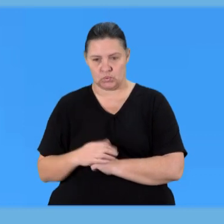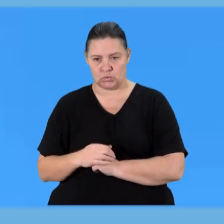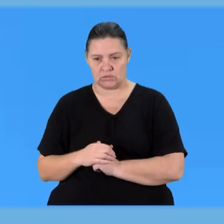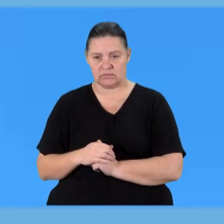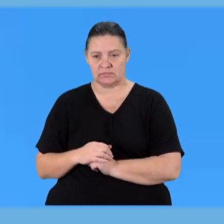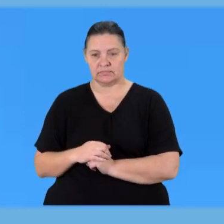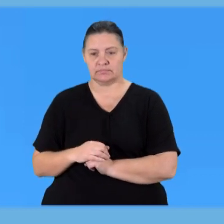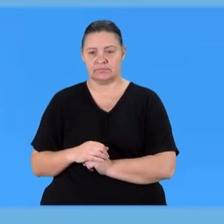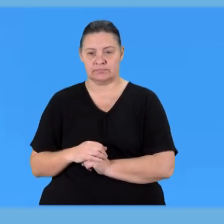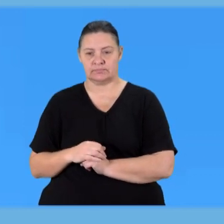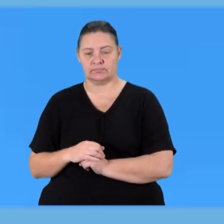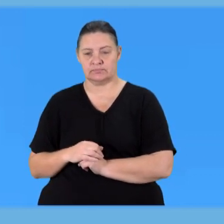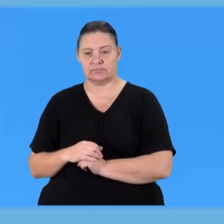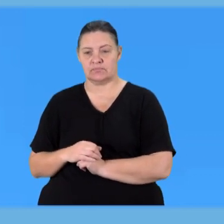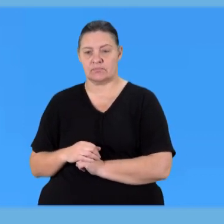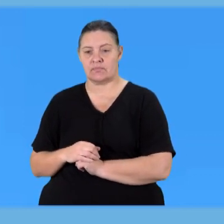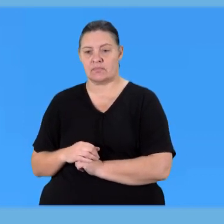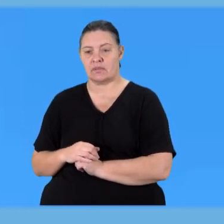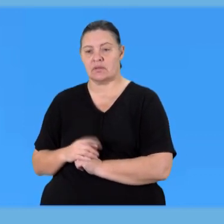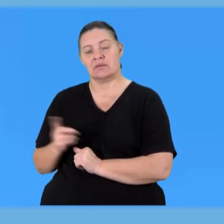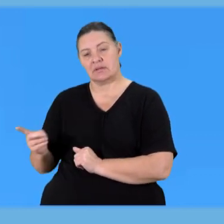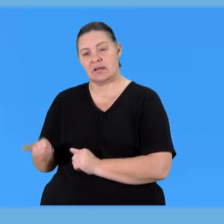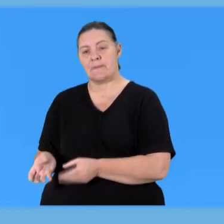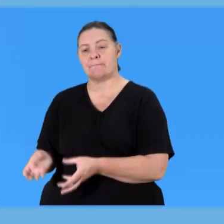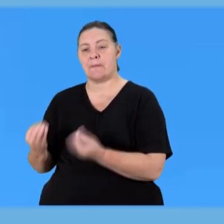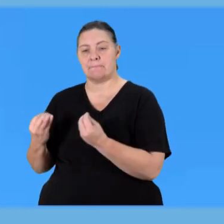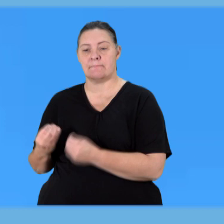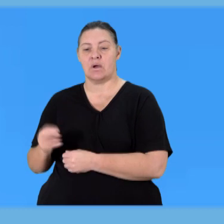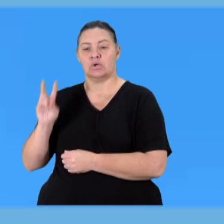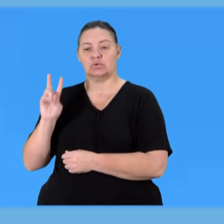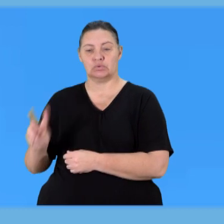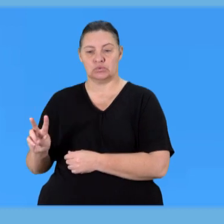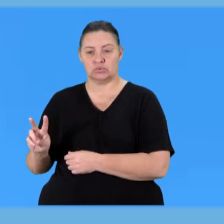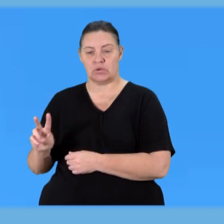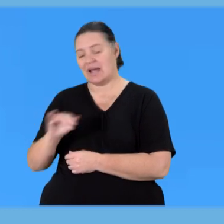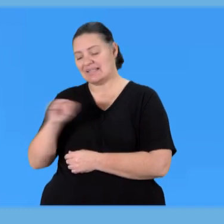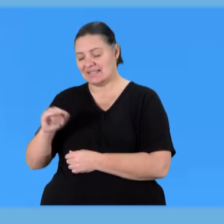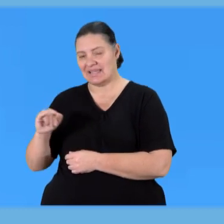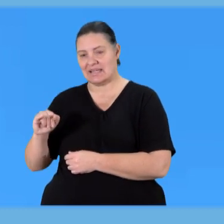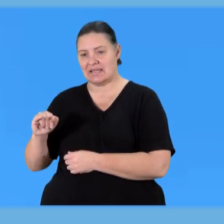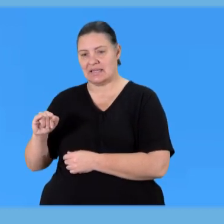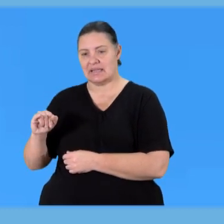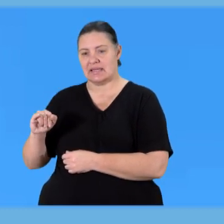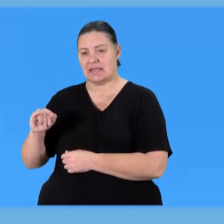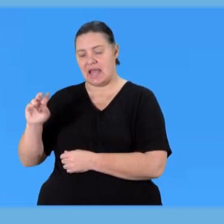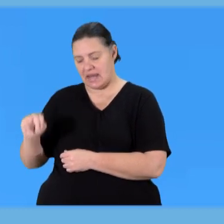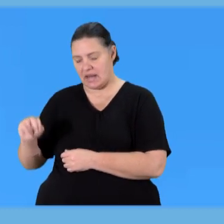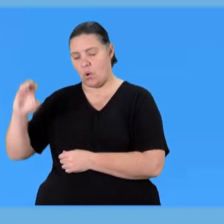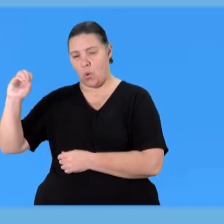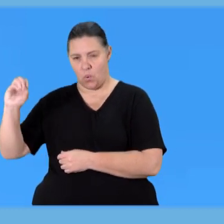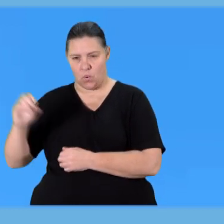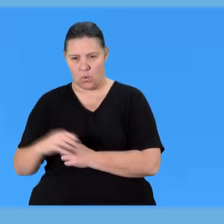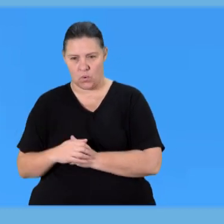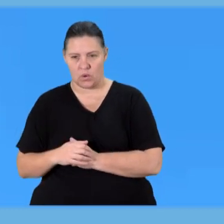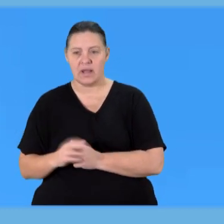remember, diatomic molecule must be written as O2. And then the product is going to be zinc oxide,